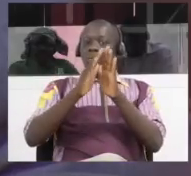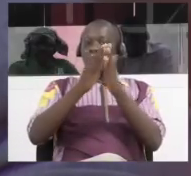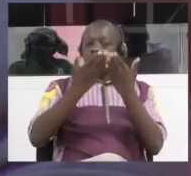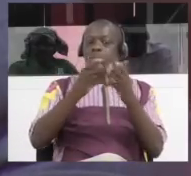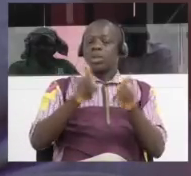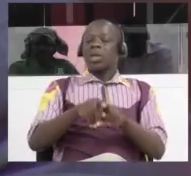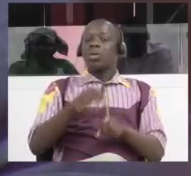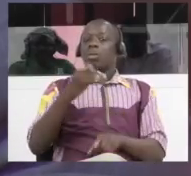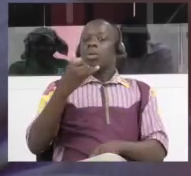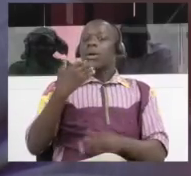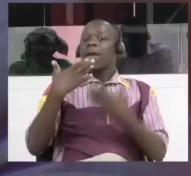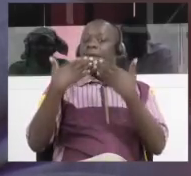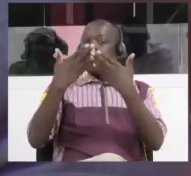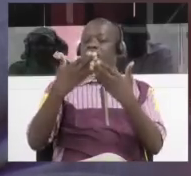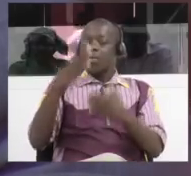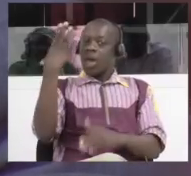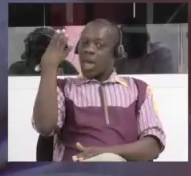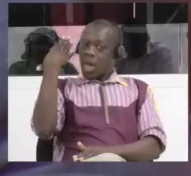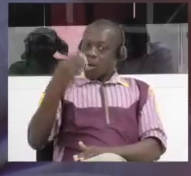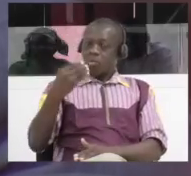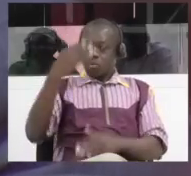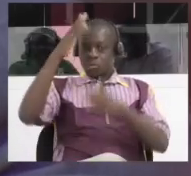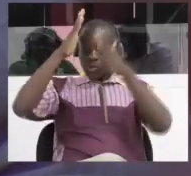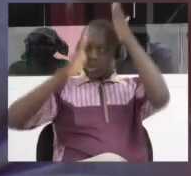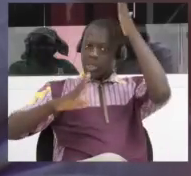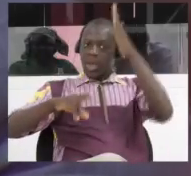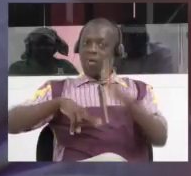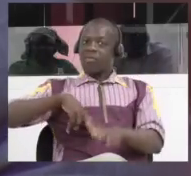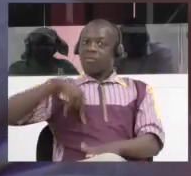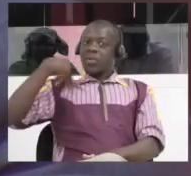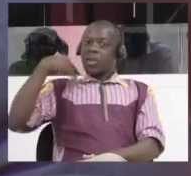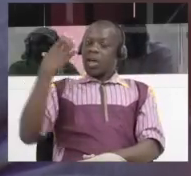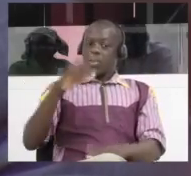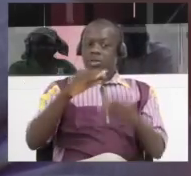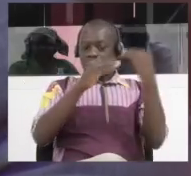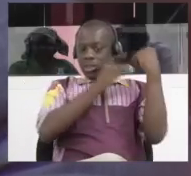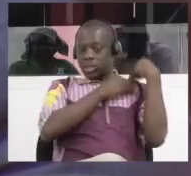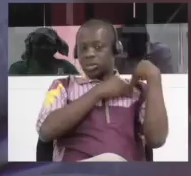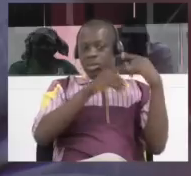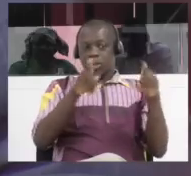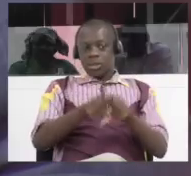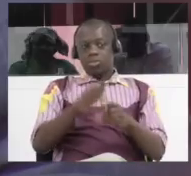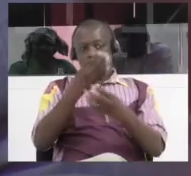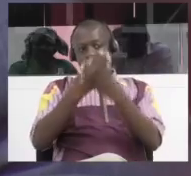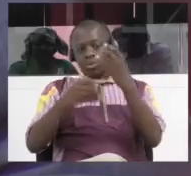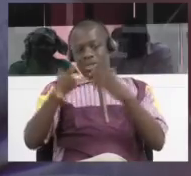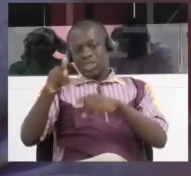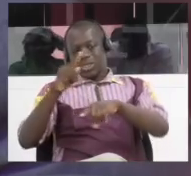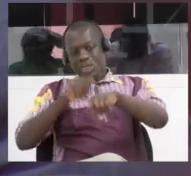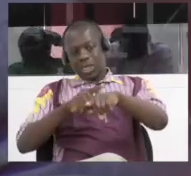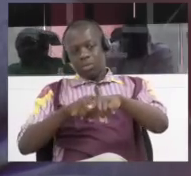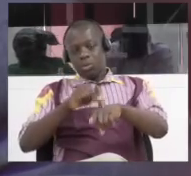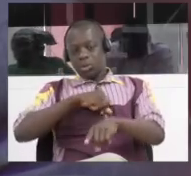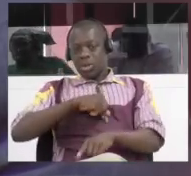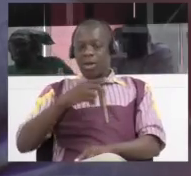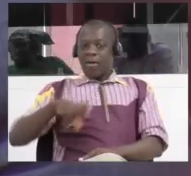the soldiers felt about how that responsibility was discharged at the time. Did they feel disgruntled